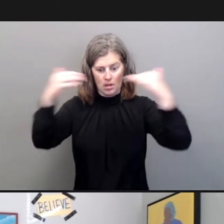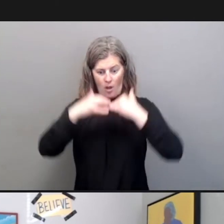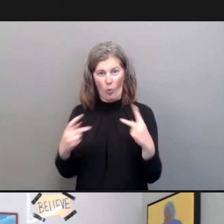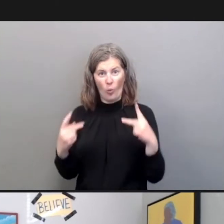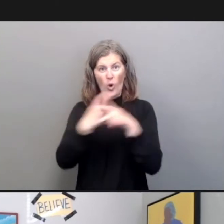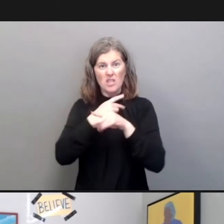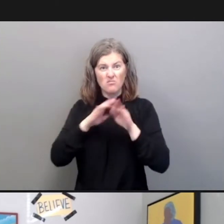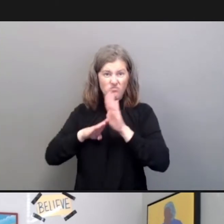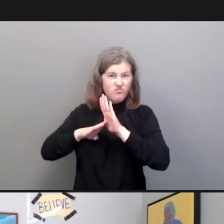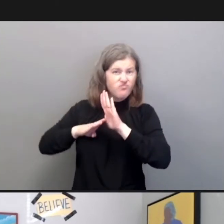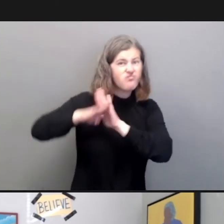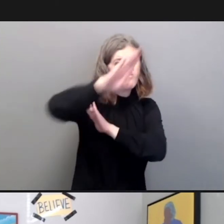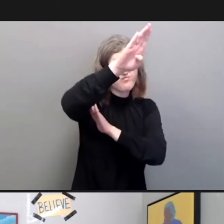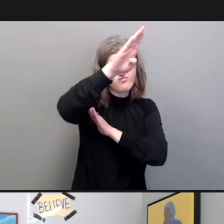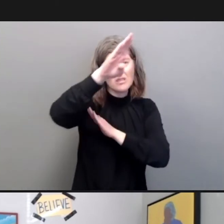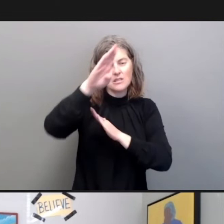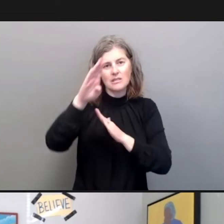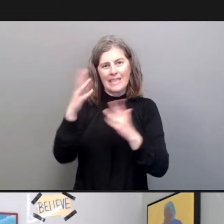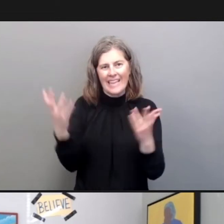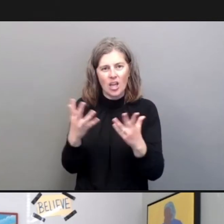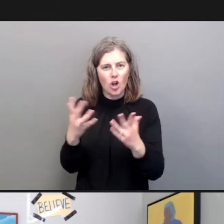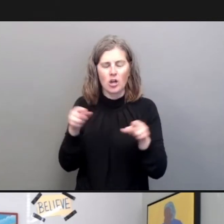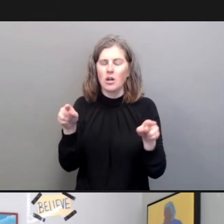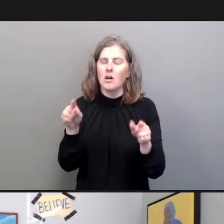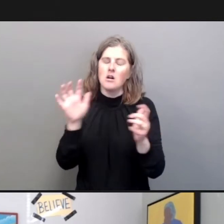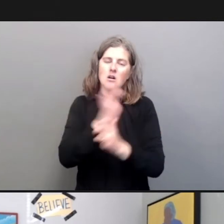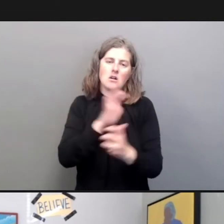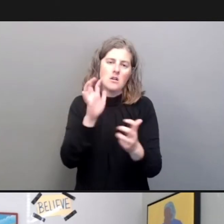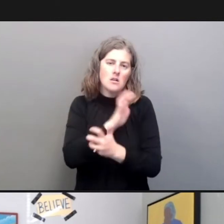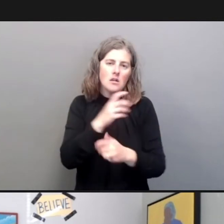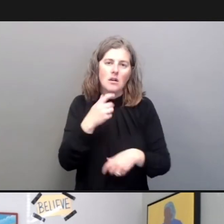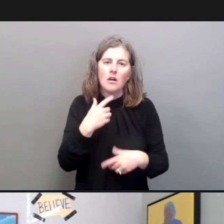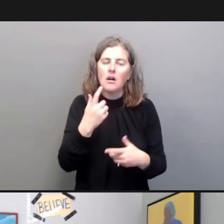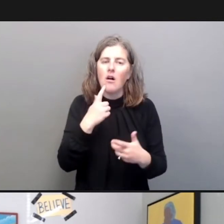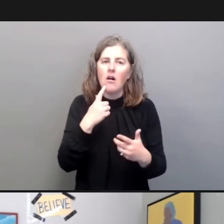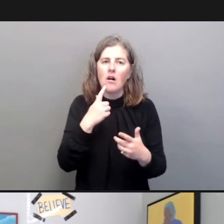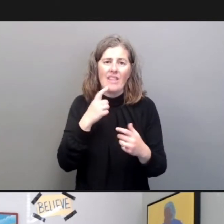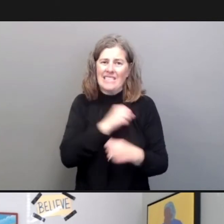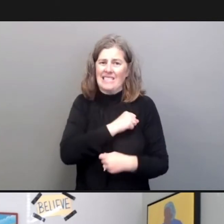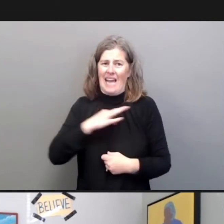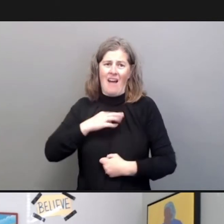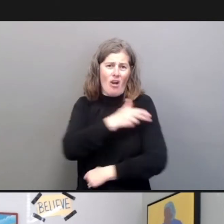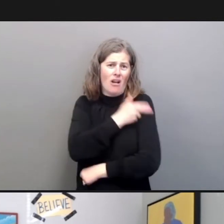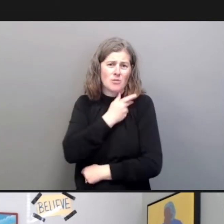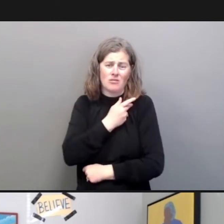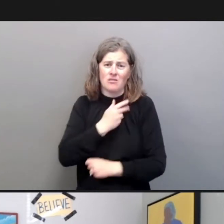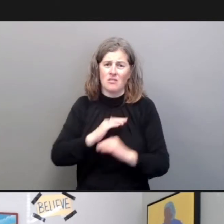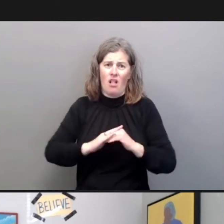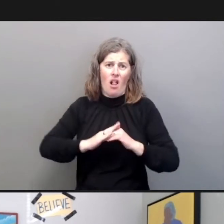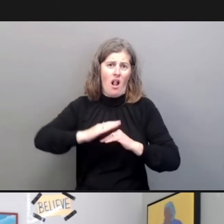specific patients. And it's just been overwhelming.